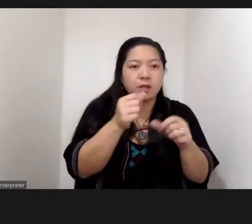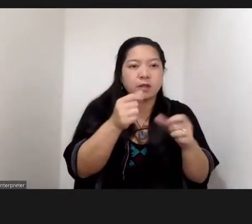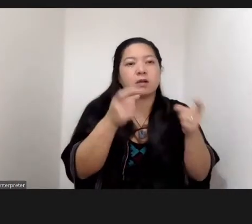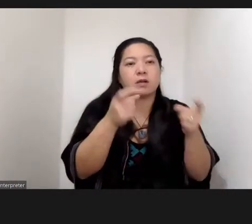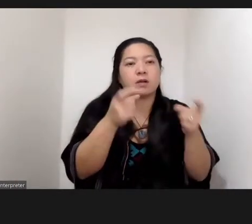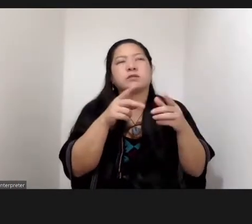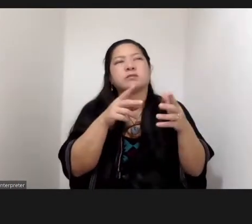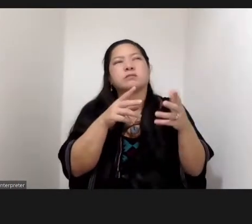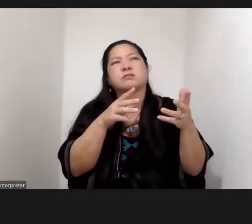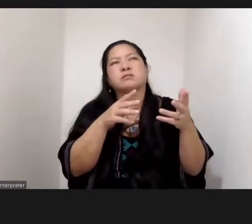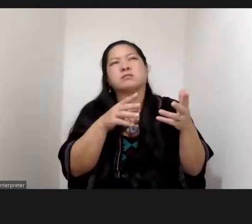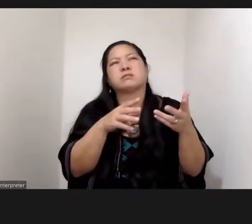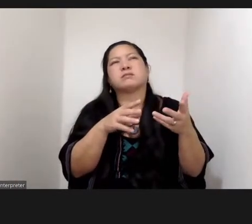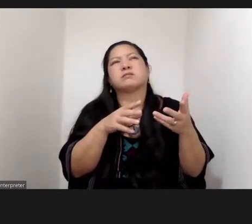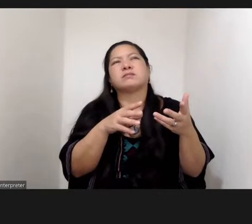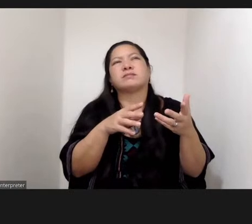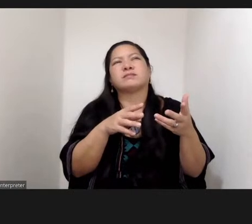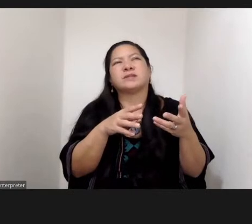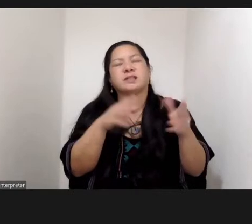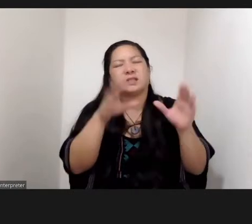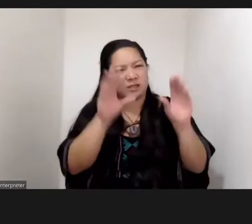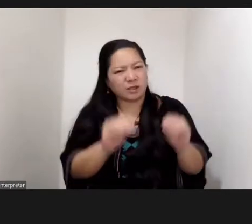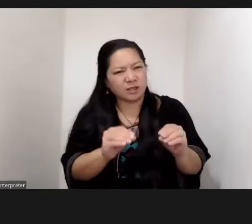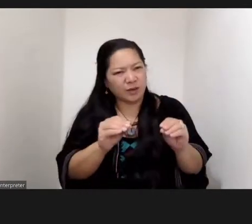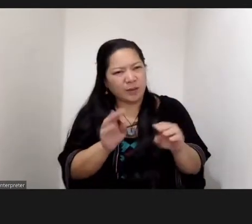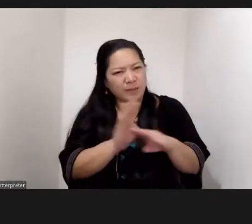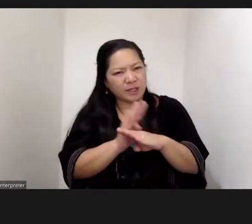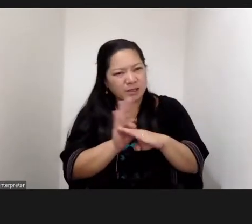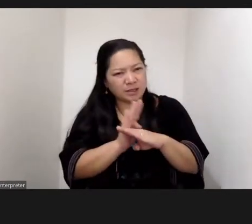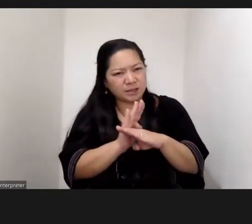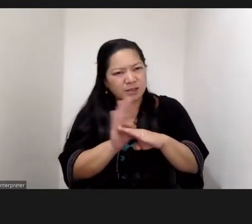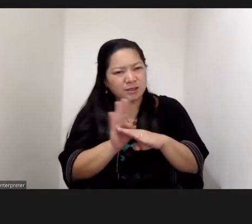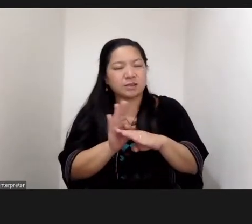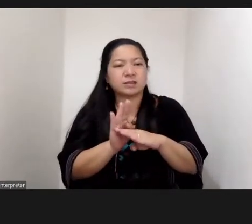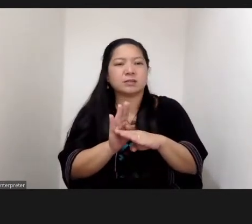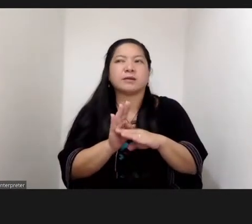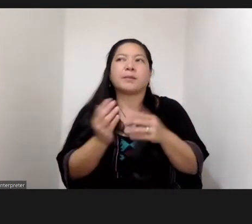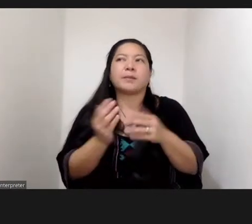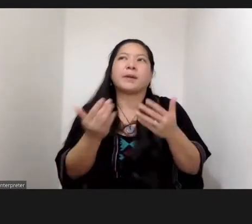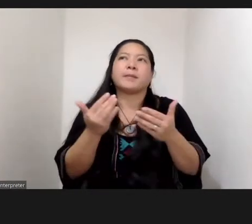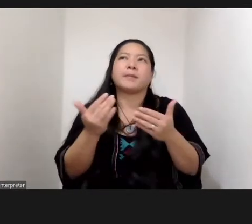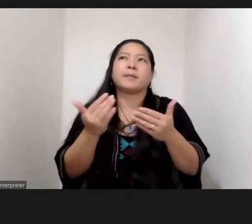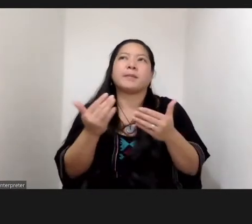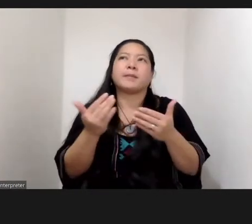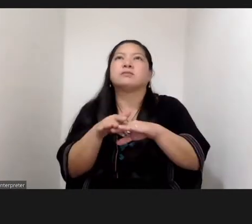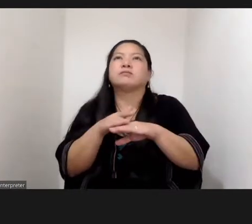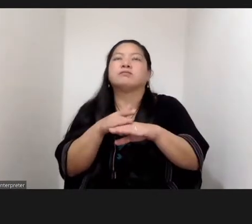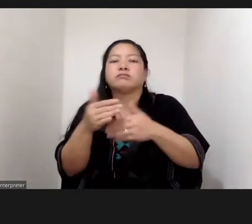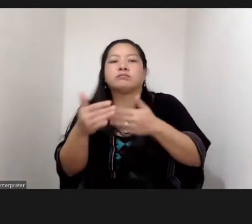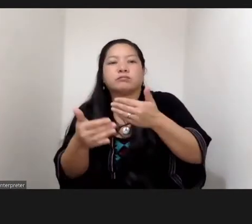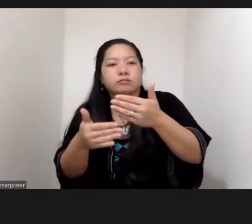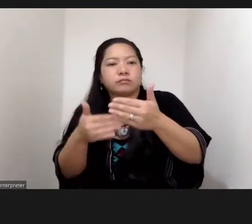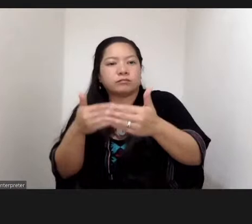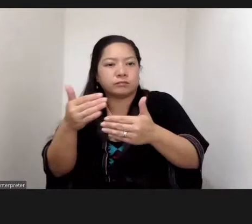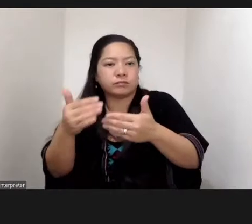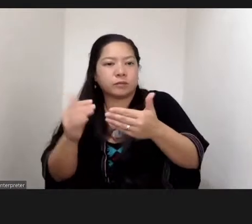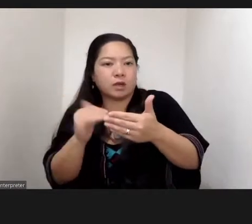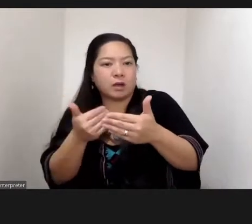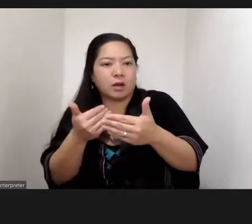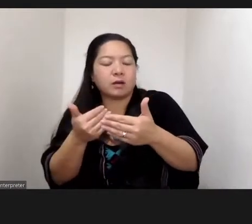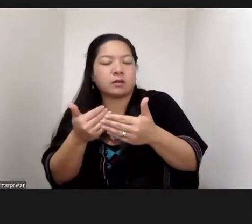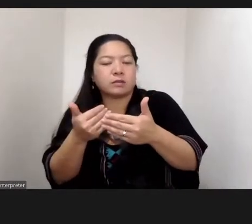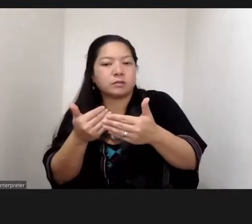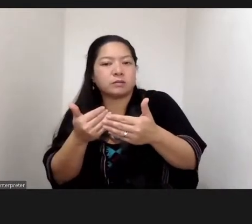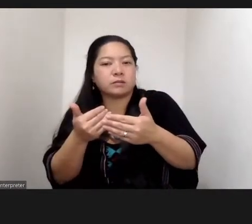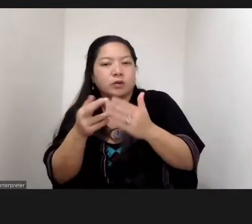off. Businesses would like to know: is there going to be a gradual? Are restrictions going to be gradually